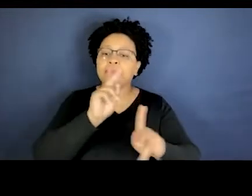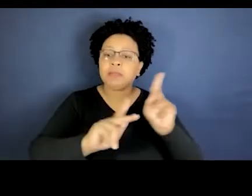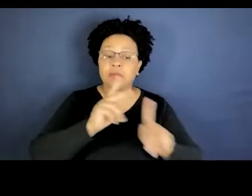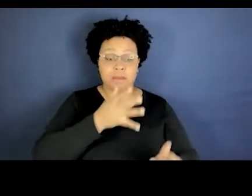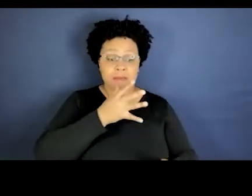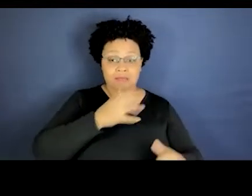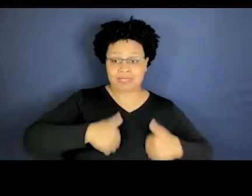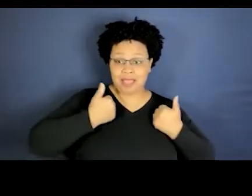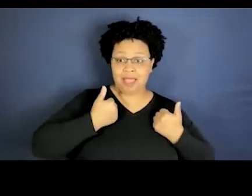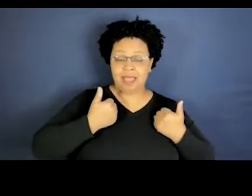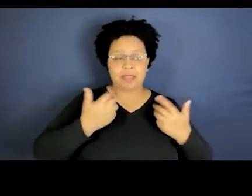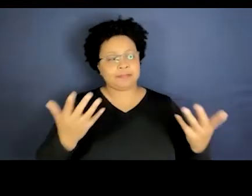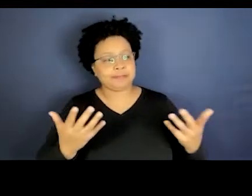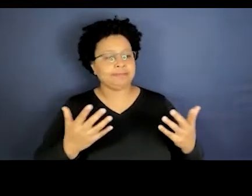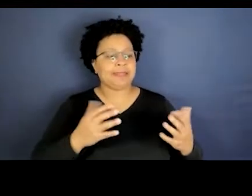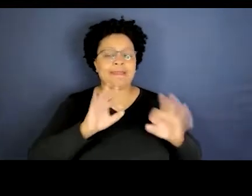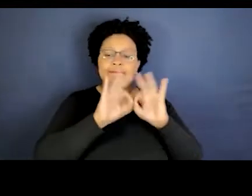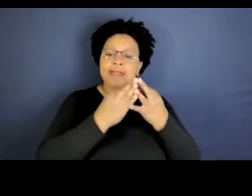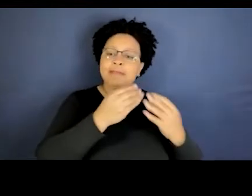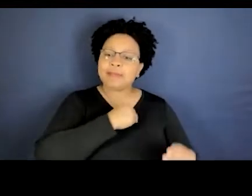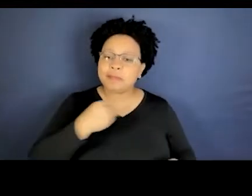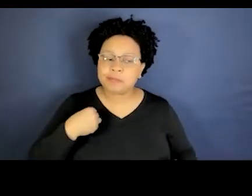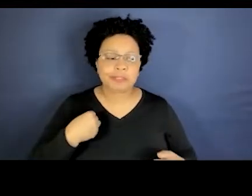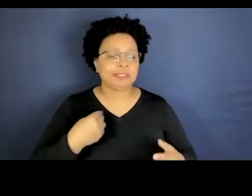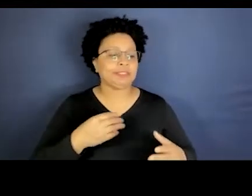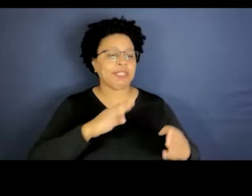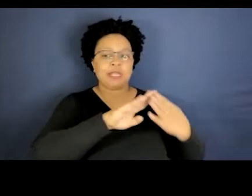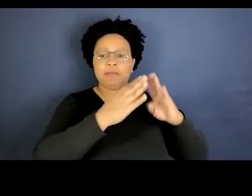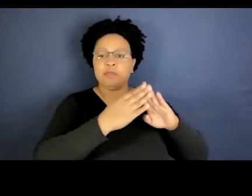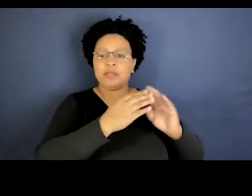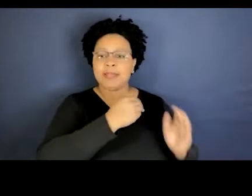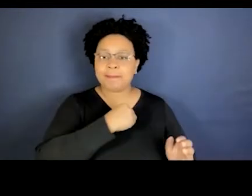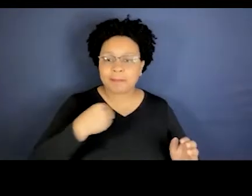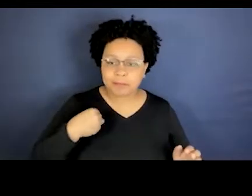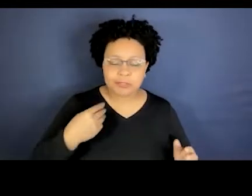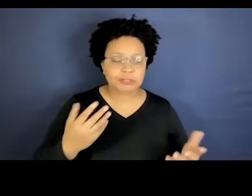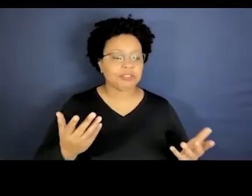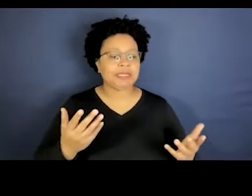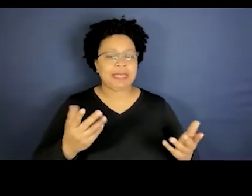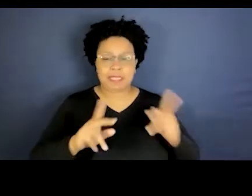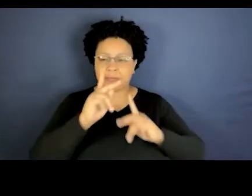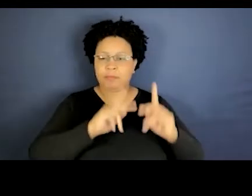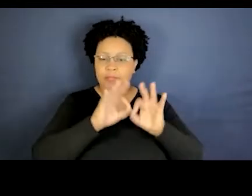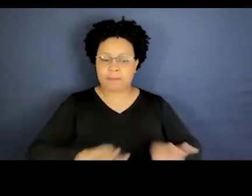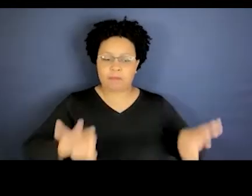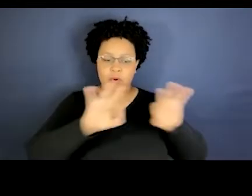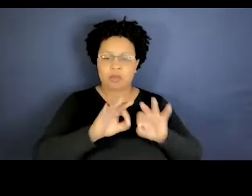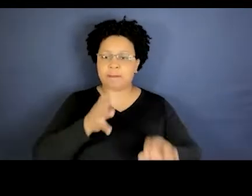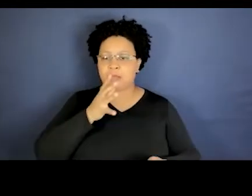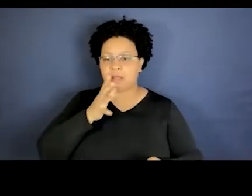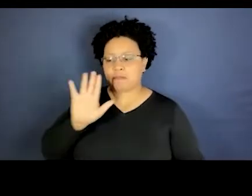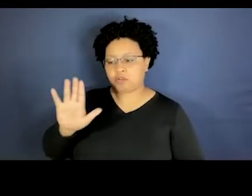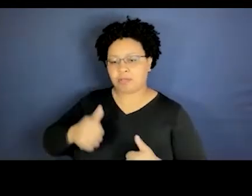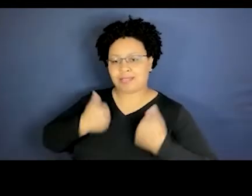were either family members or community members that had stake in their lives. They were trusted and they were trustworthy. These